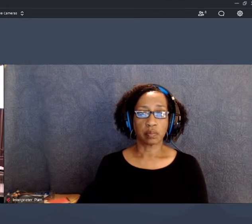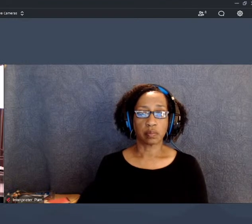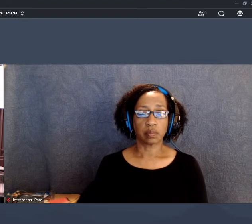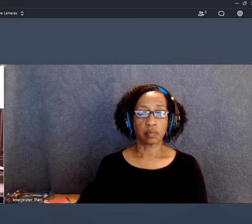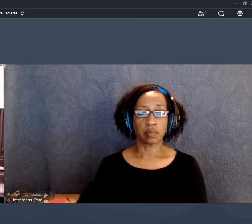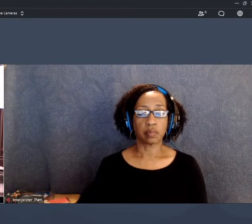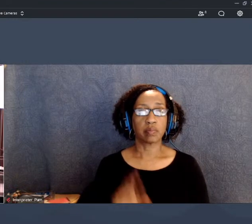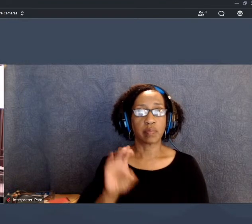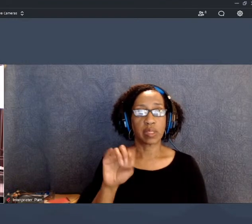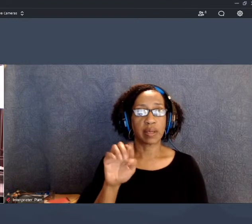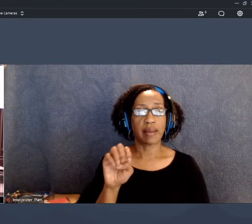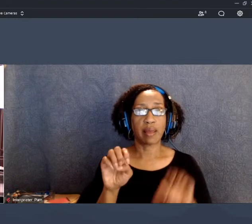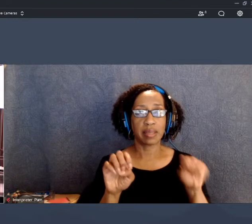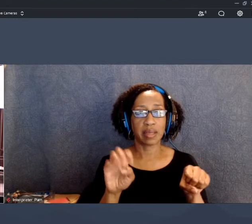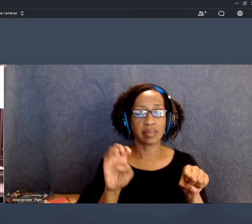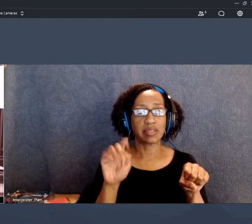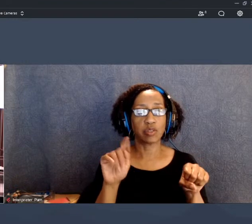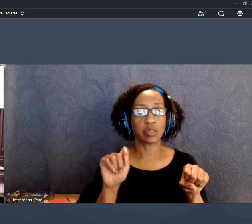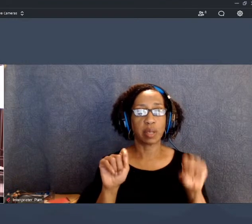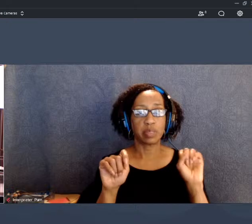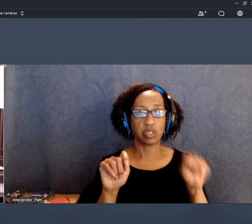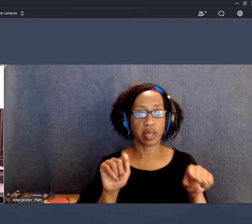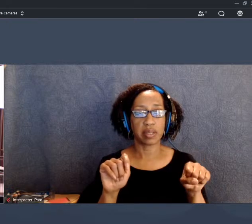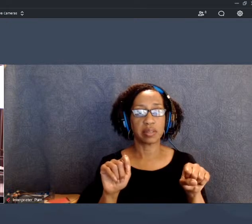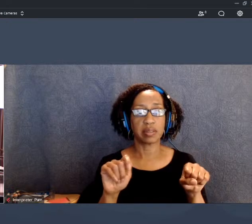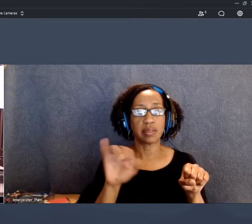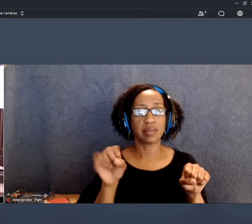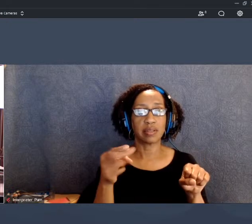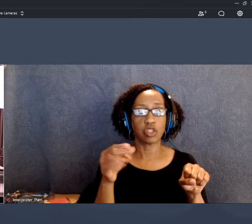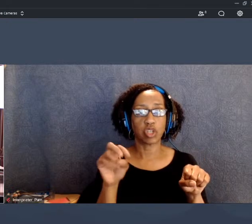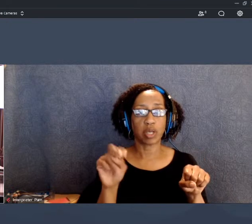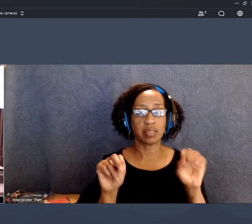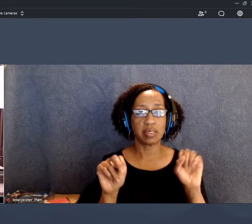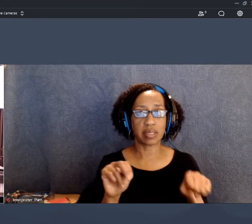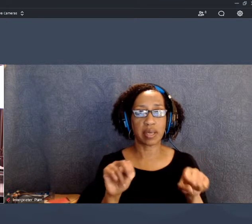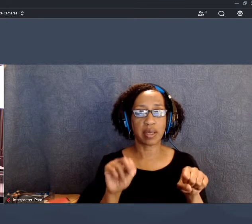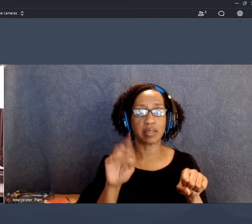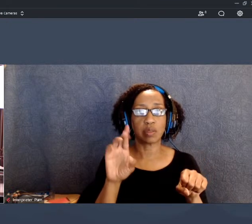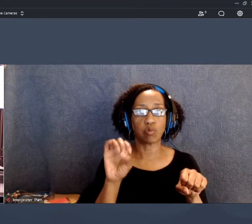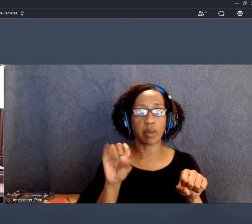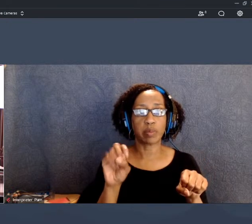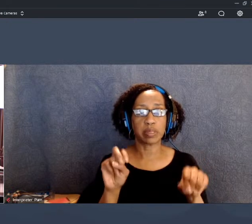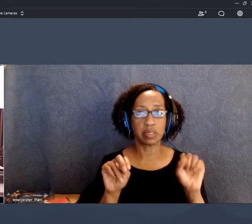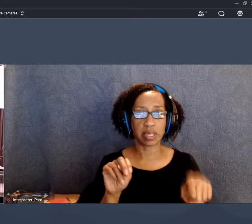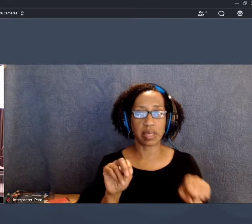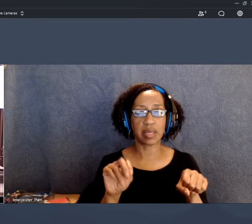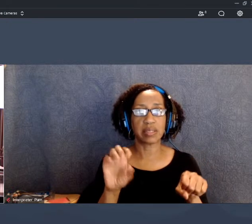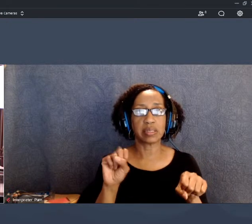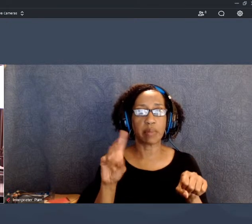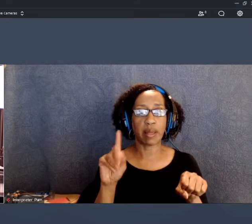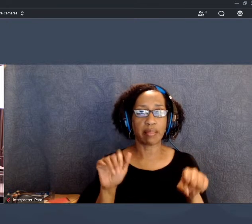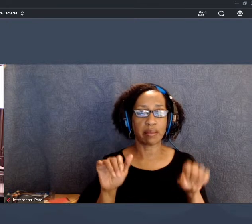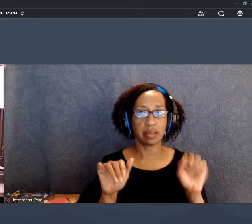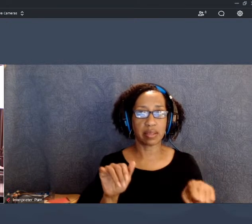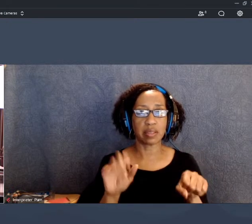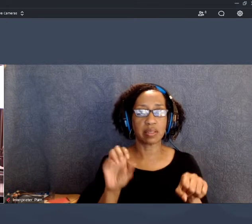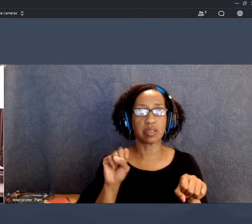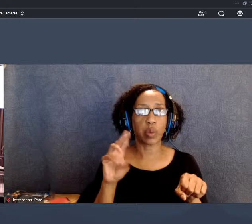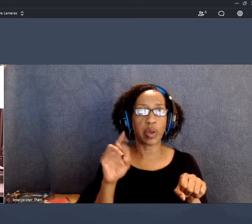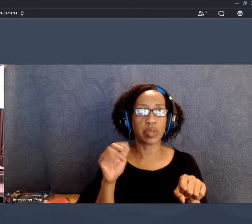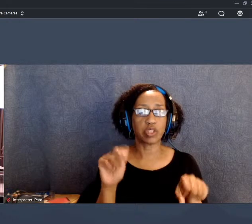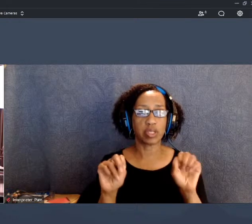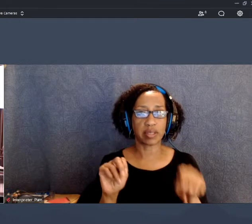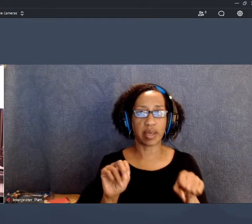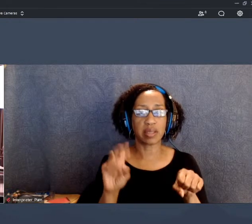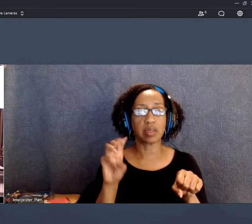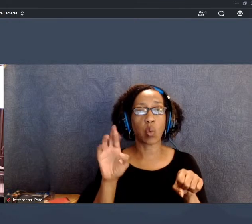Canale, yes. Easter Thomas, yes. Johnson, yes. Robinson, yes. Smiley, yes. Swearengin, yes.